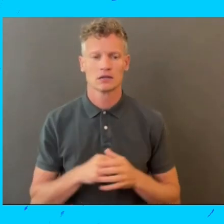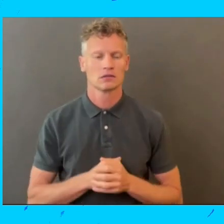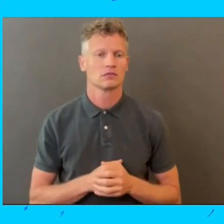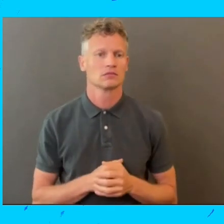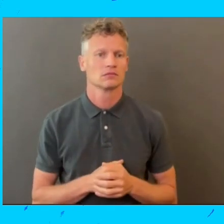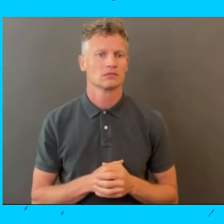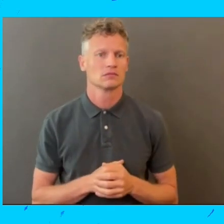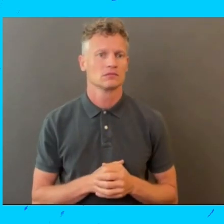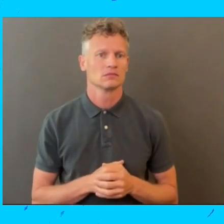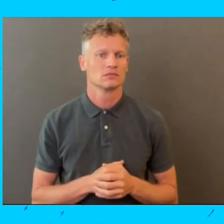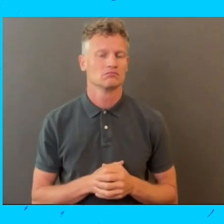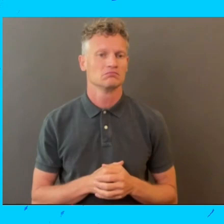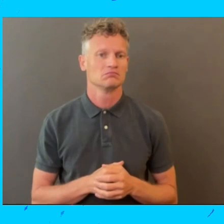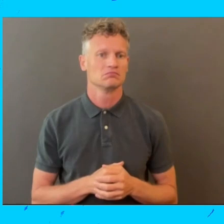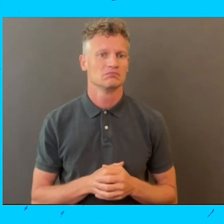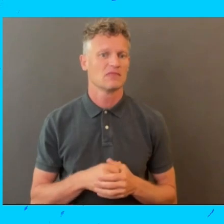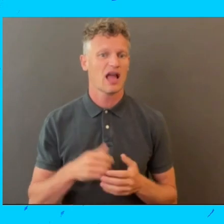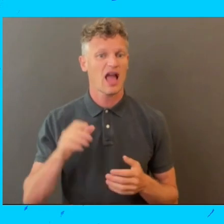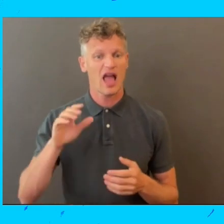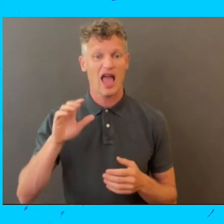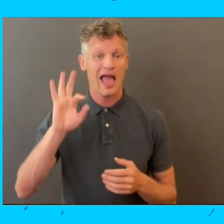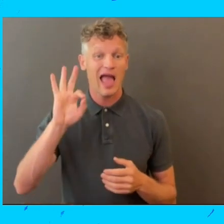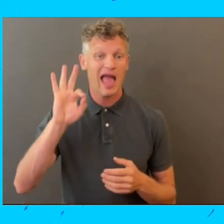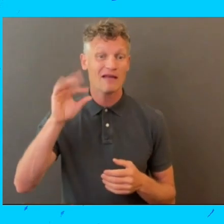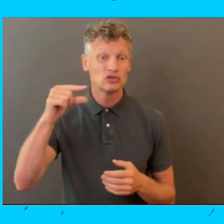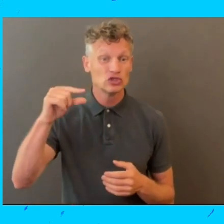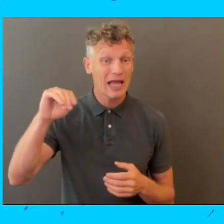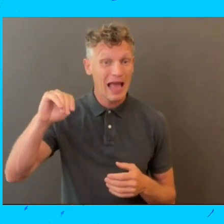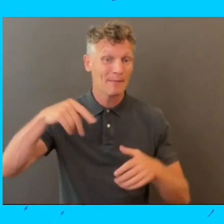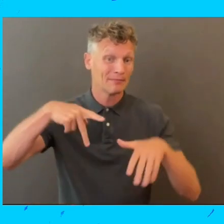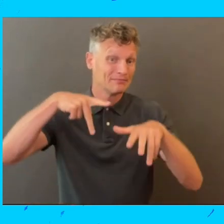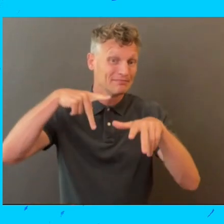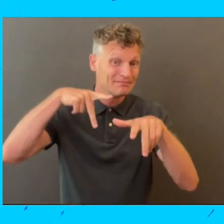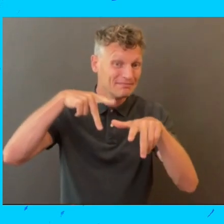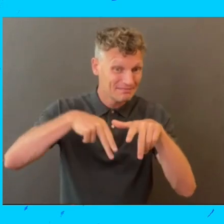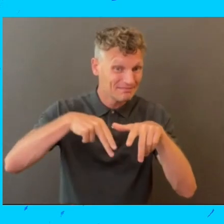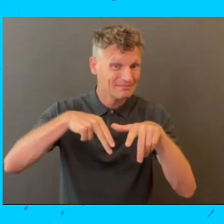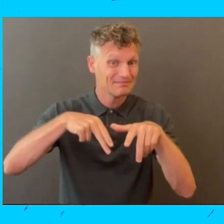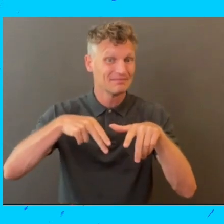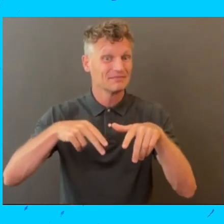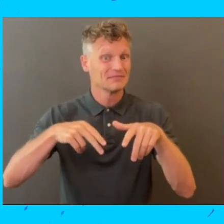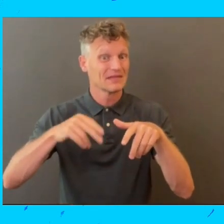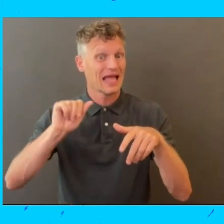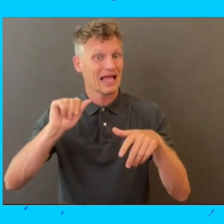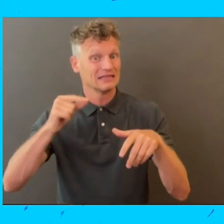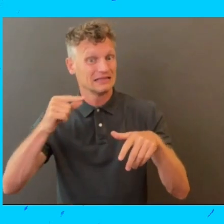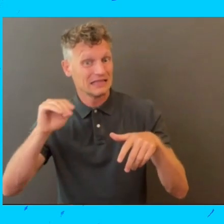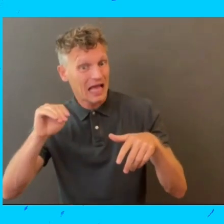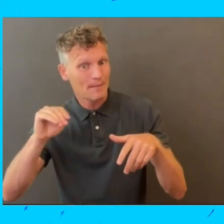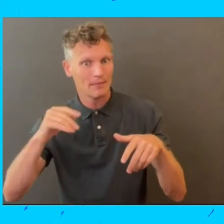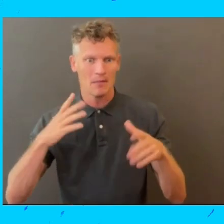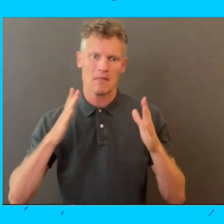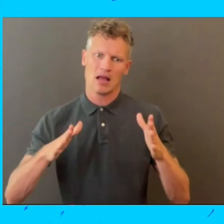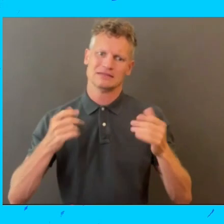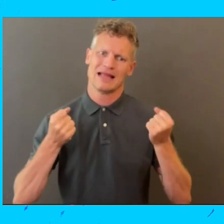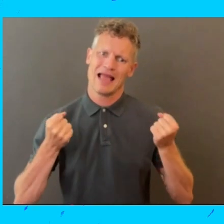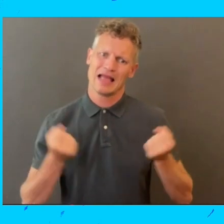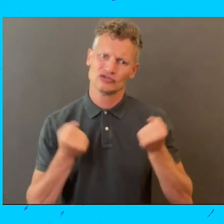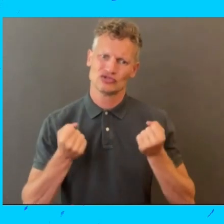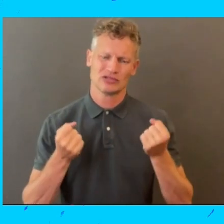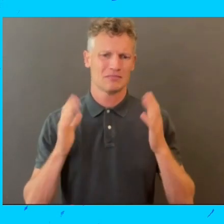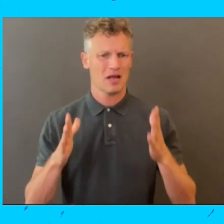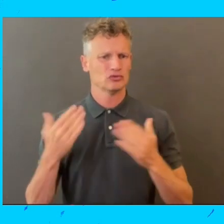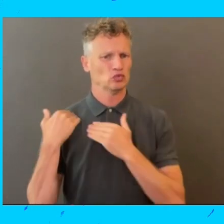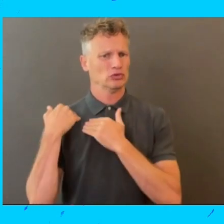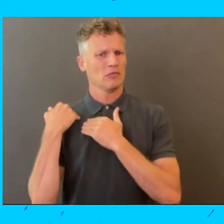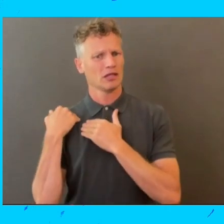year, FGM. But we need to take action. We need to be responsible as community, and we need to